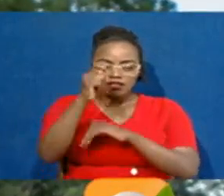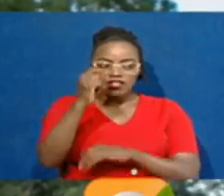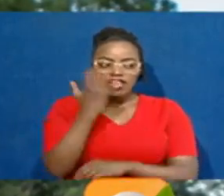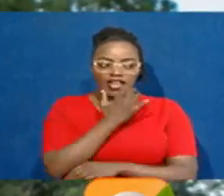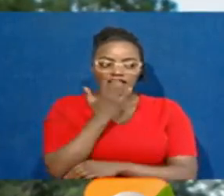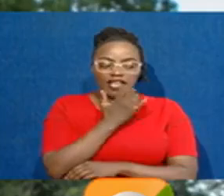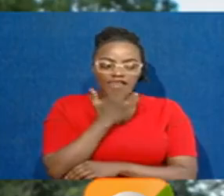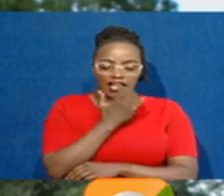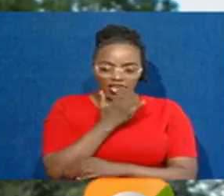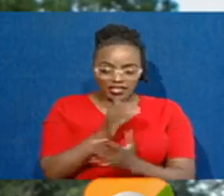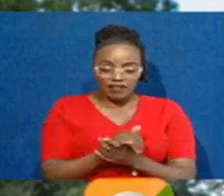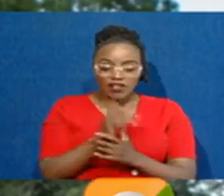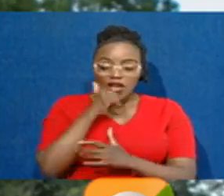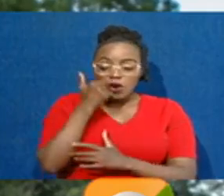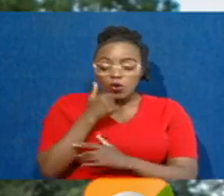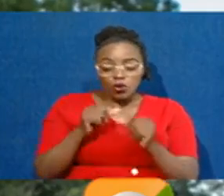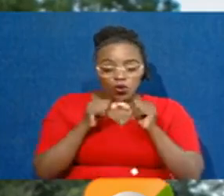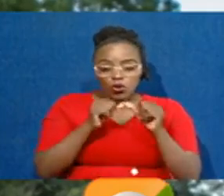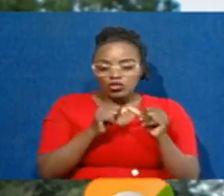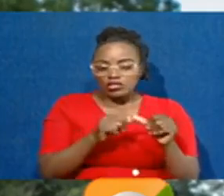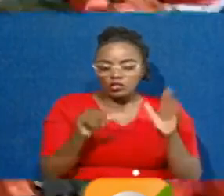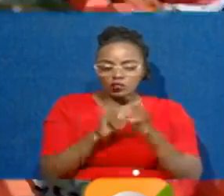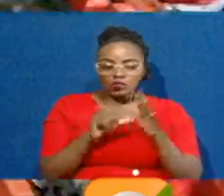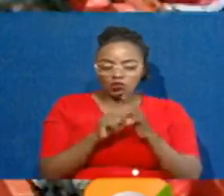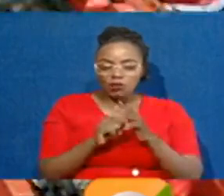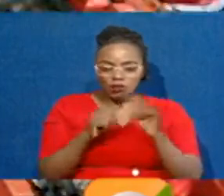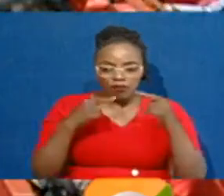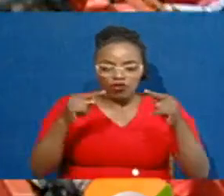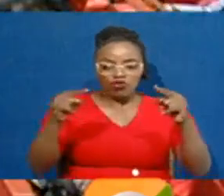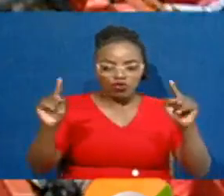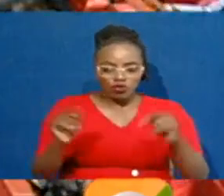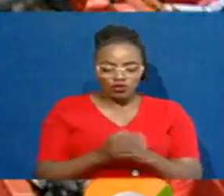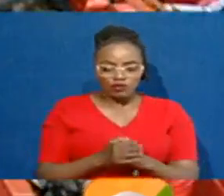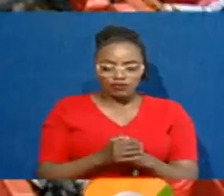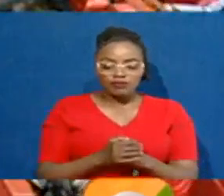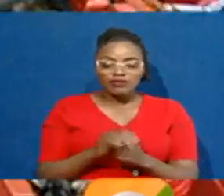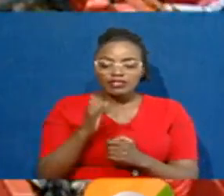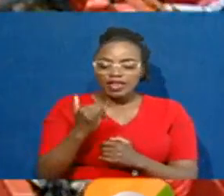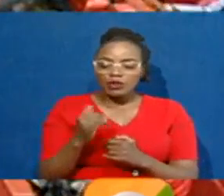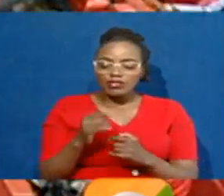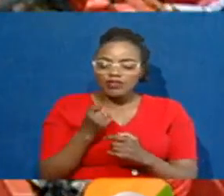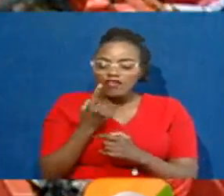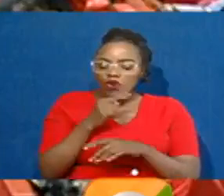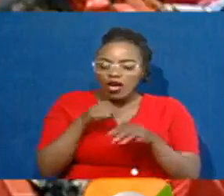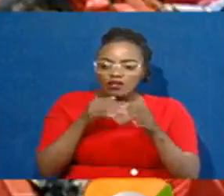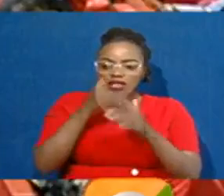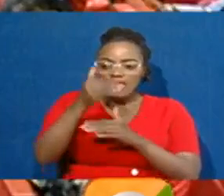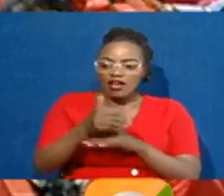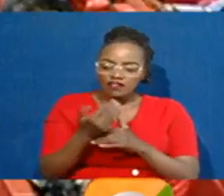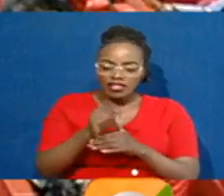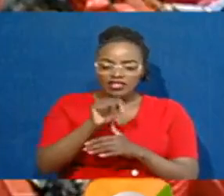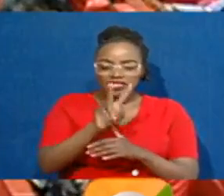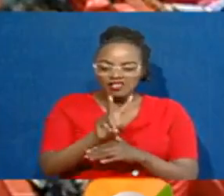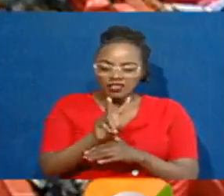Rigathi Gachagua, whose fate continues to hang in the balance. And coming just hours after his televised